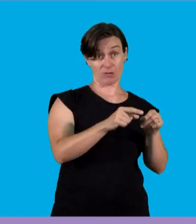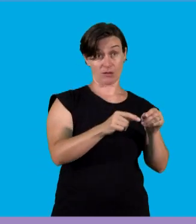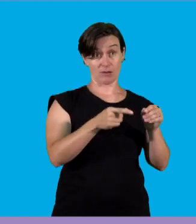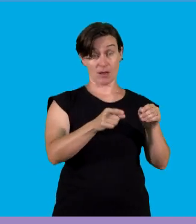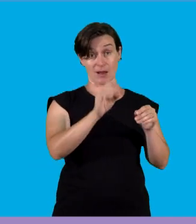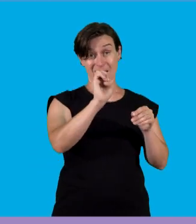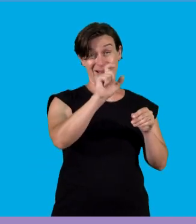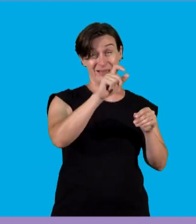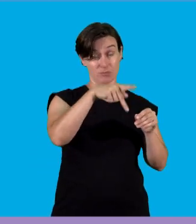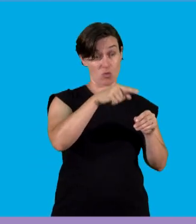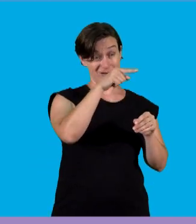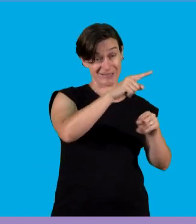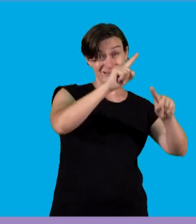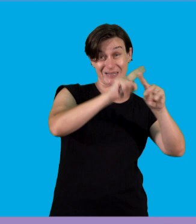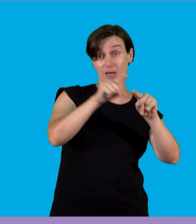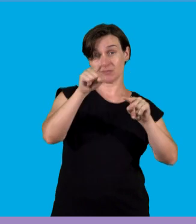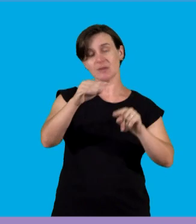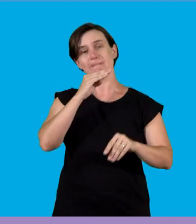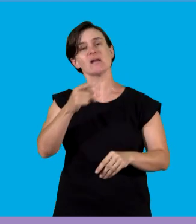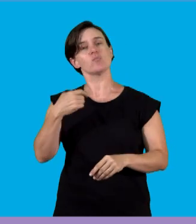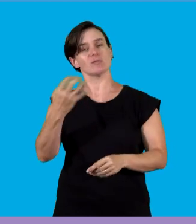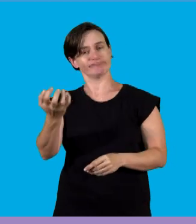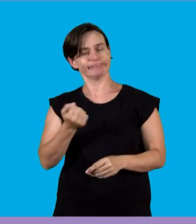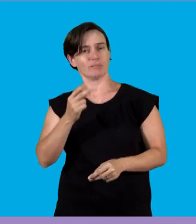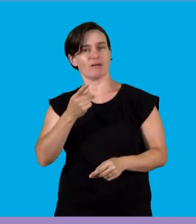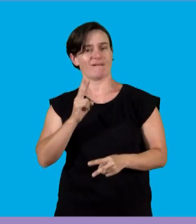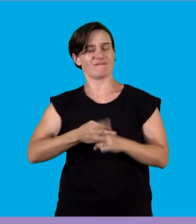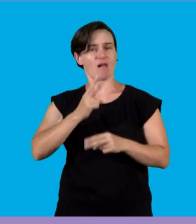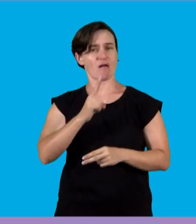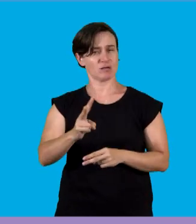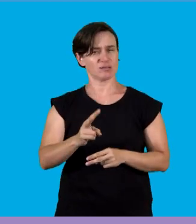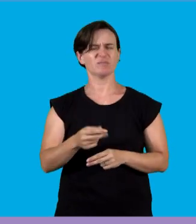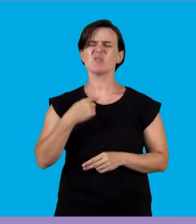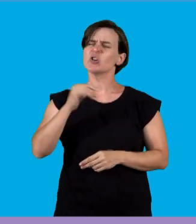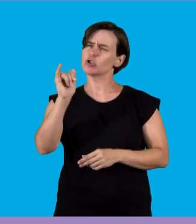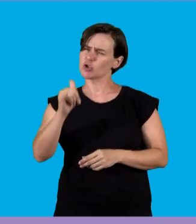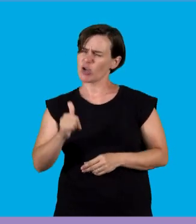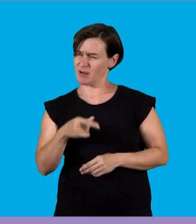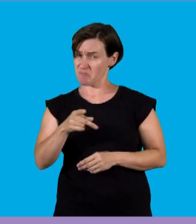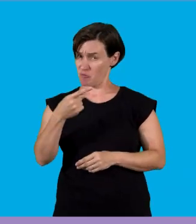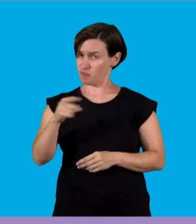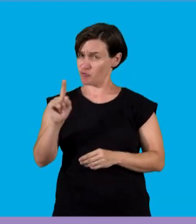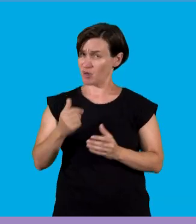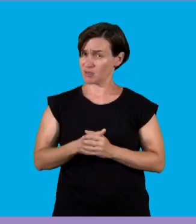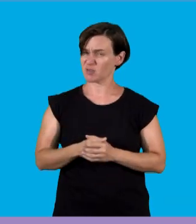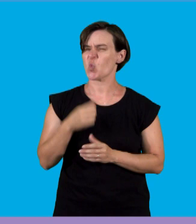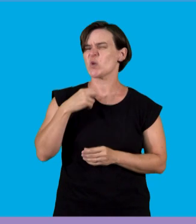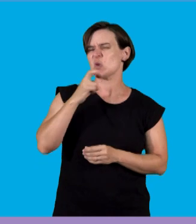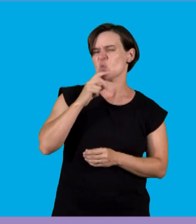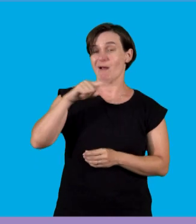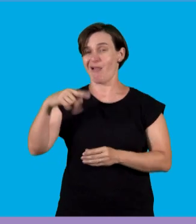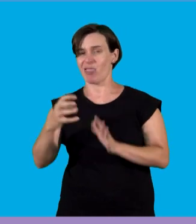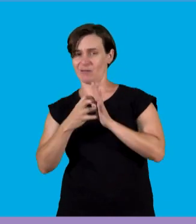then we will get the exponent of the answer. But let's check if this is correct. Let's